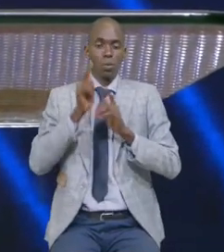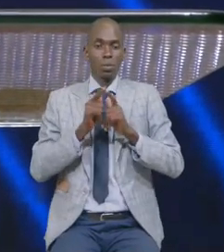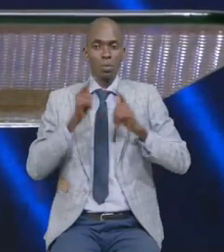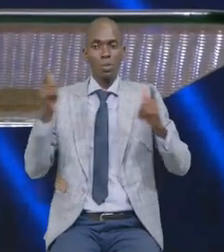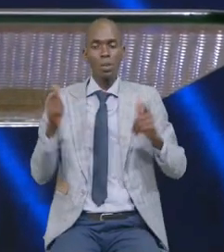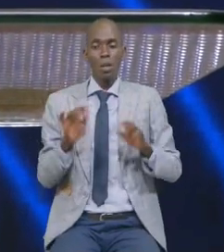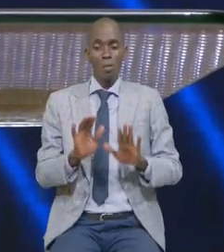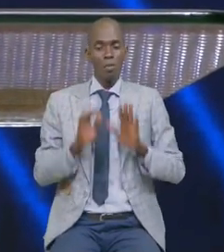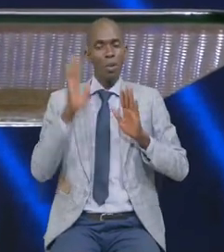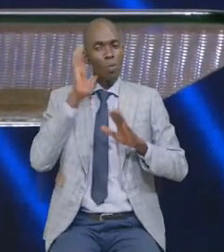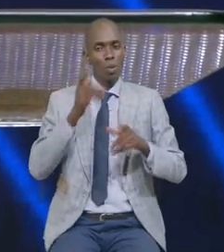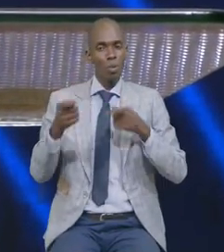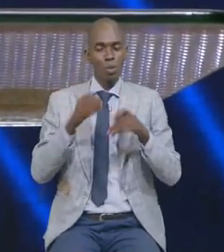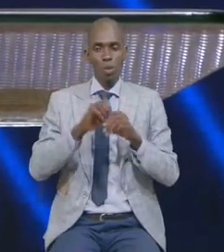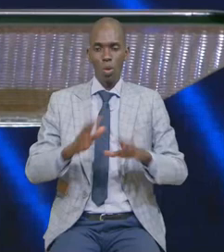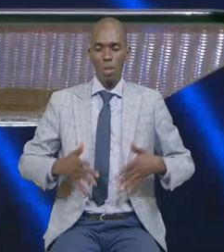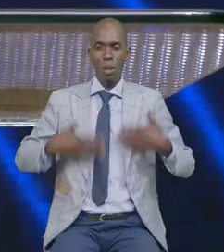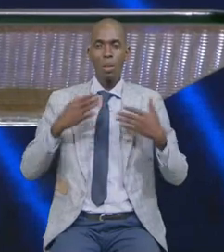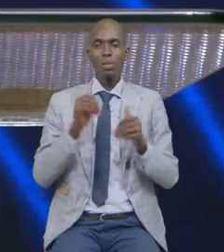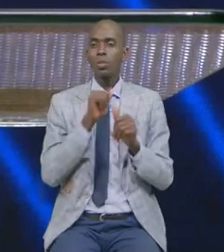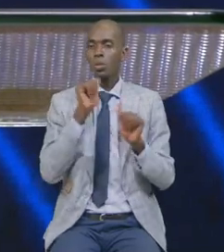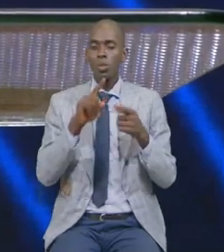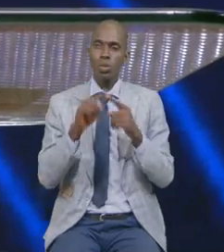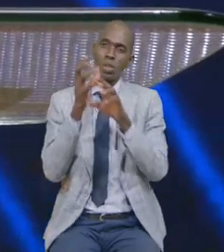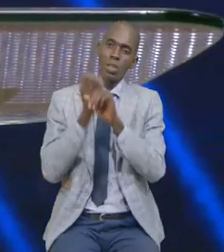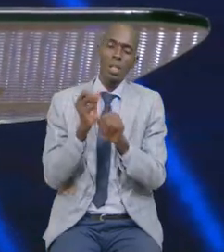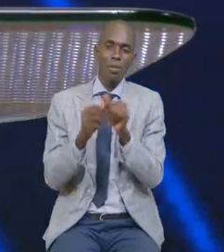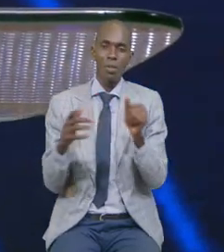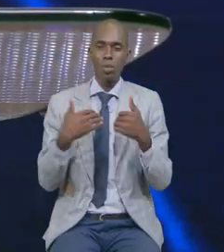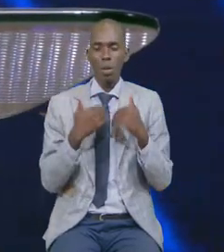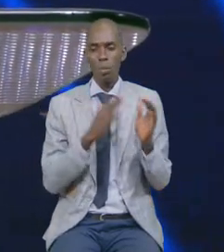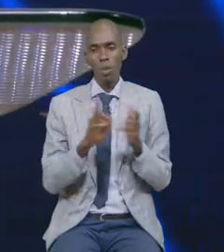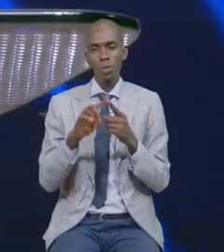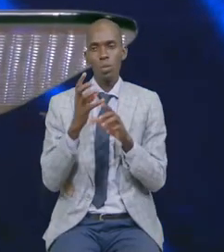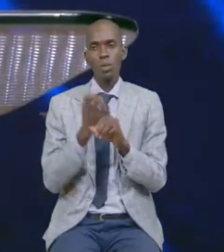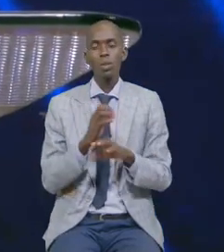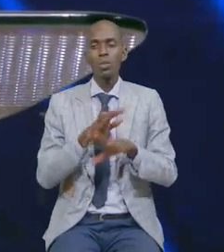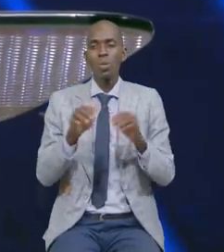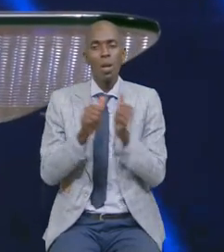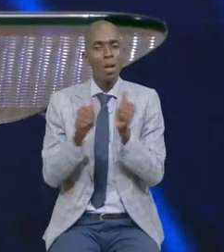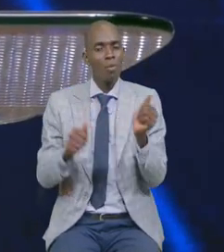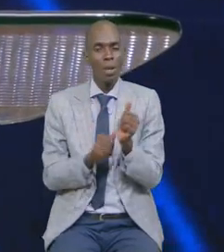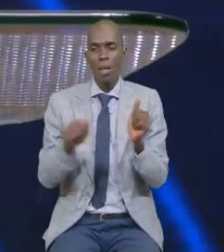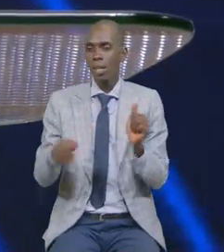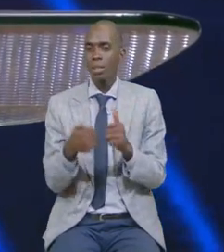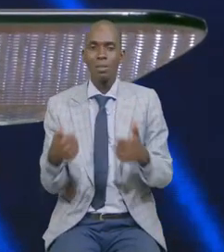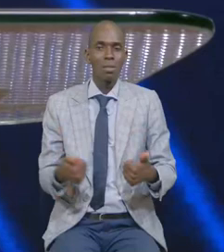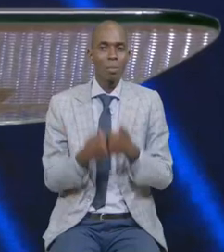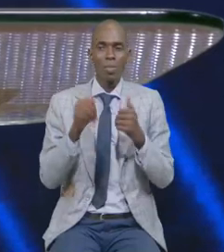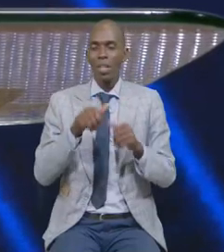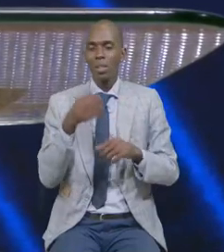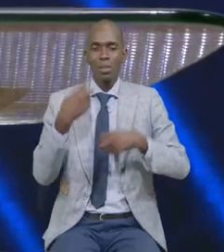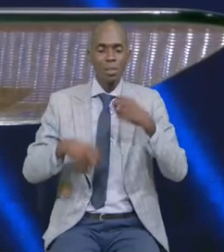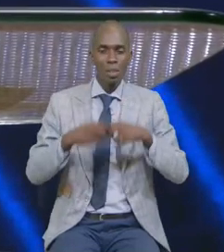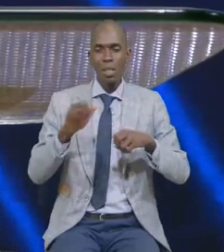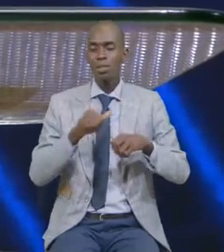life and you'll not be able to achieve everything you ought to achieve. Don't avoid any challenge, any difficulty, any discomfort.